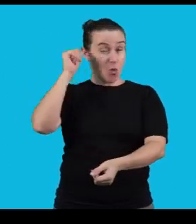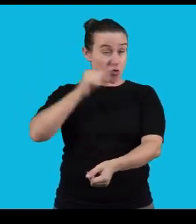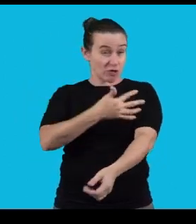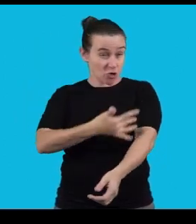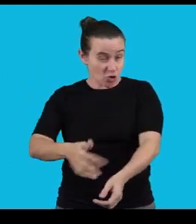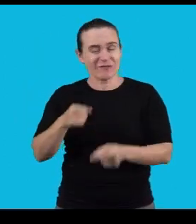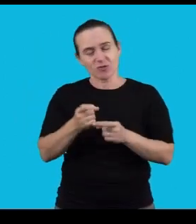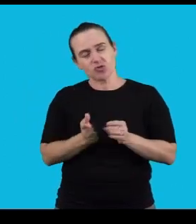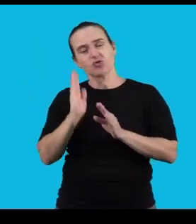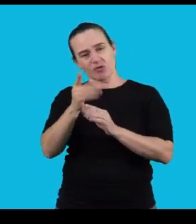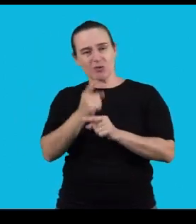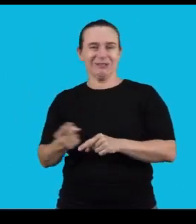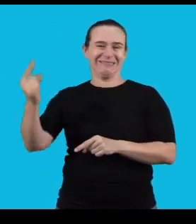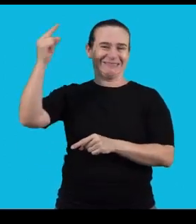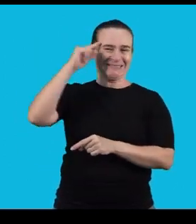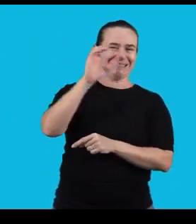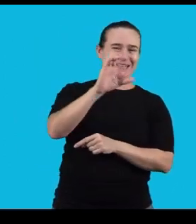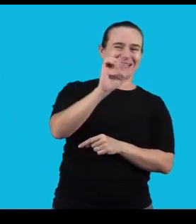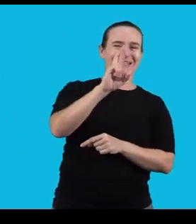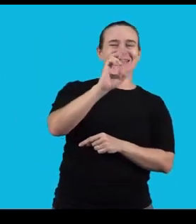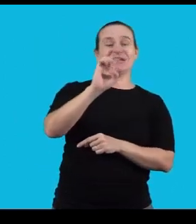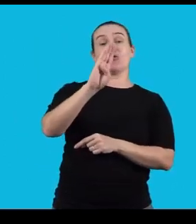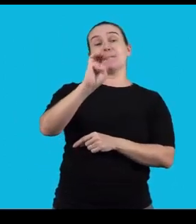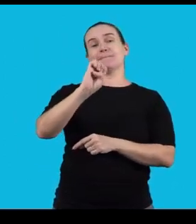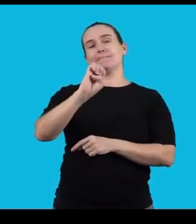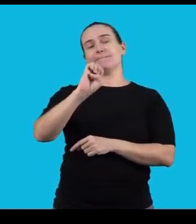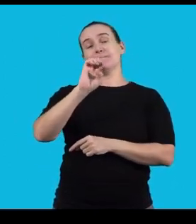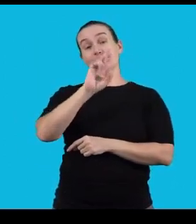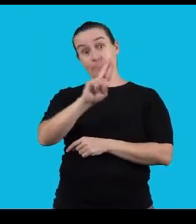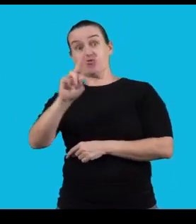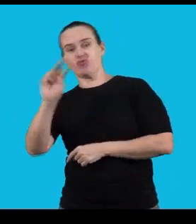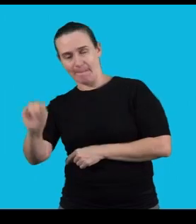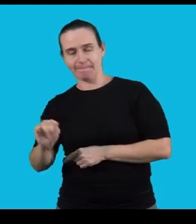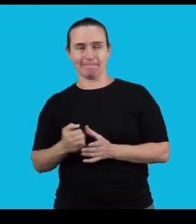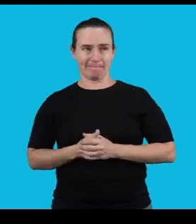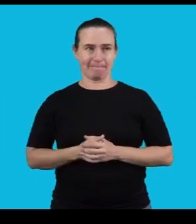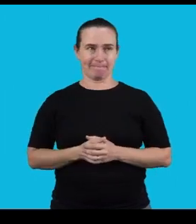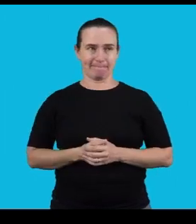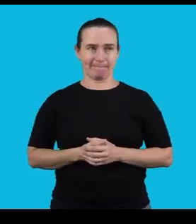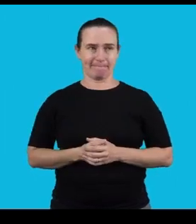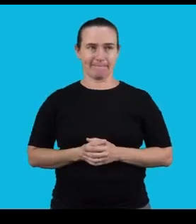the cerebrum for hearing to be interpreted.